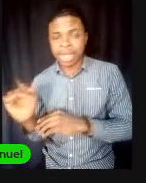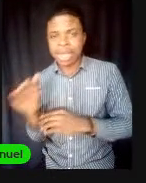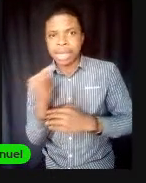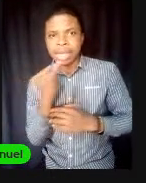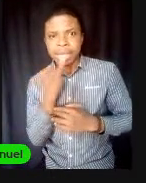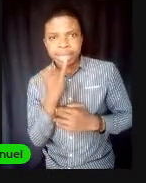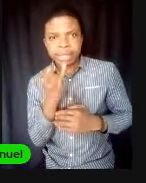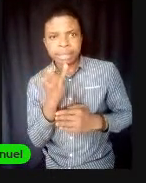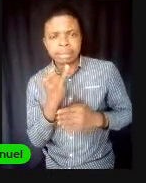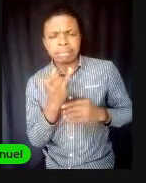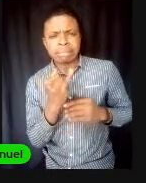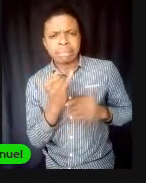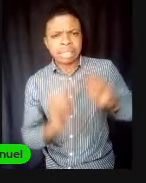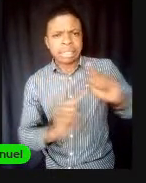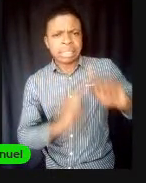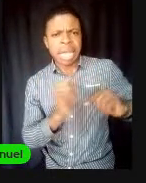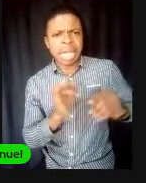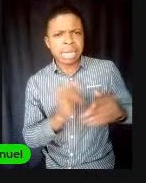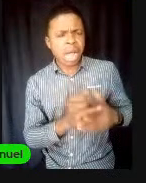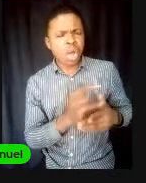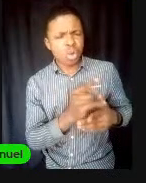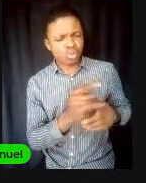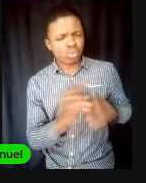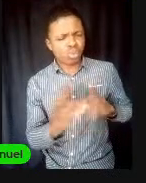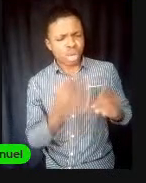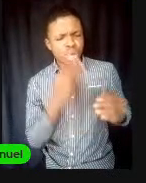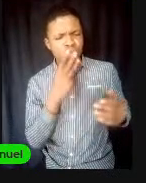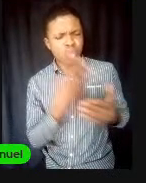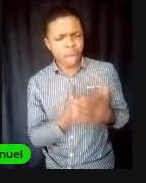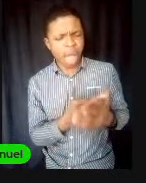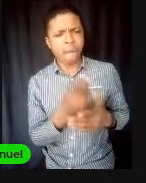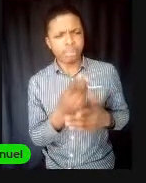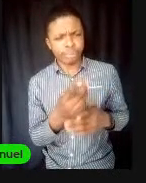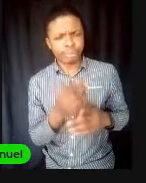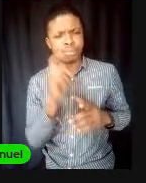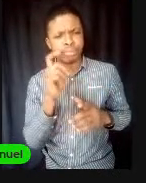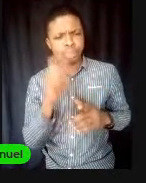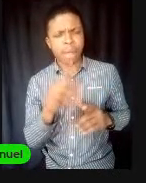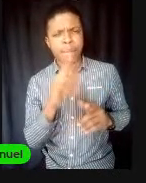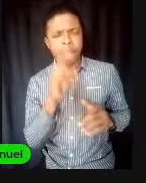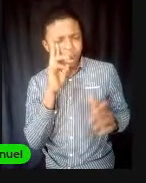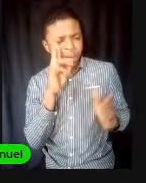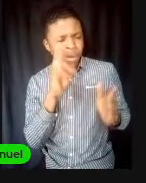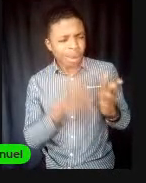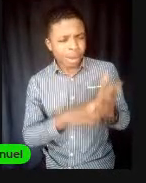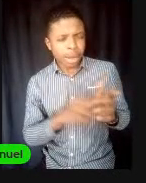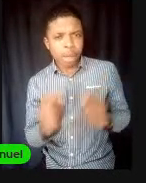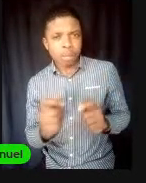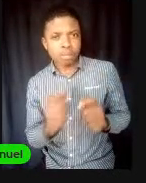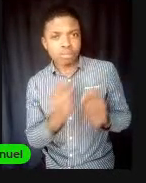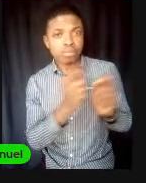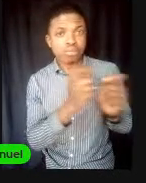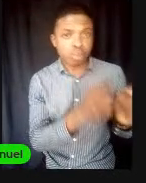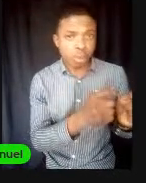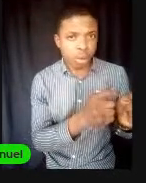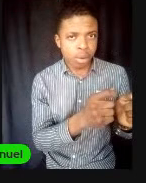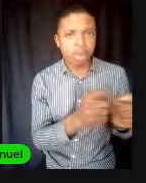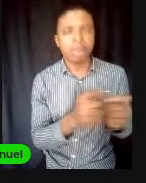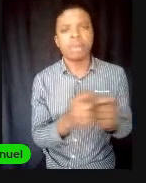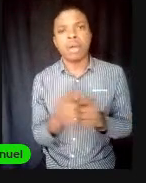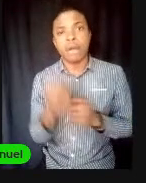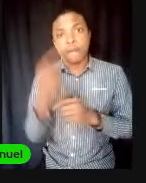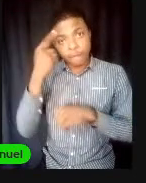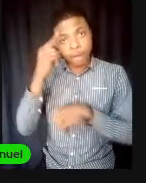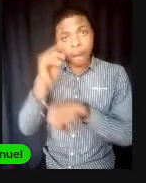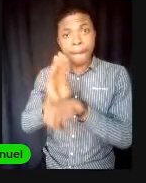the reason why they are giving it to you, so that is a message. A business card is pass you're giving it as an information, contact